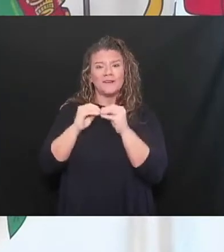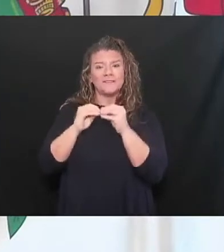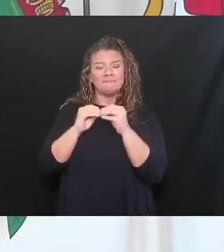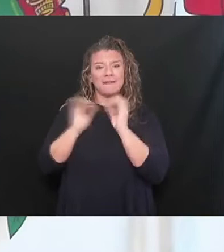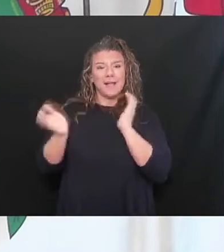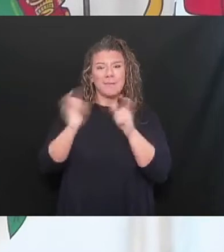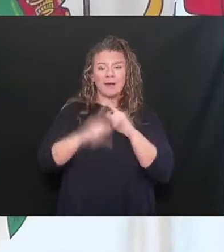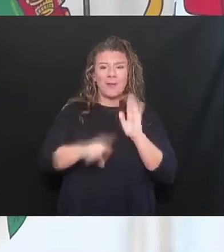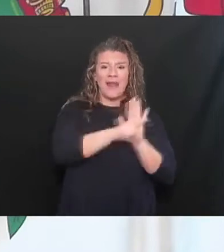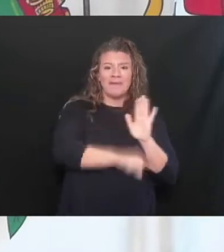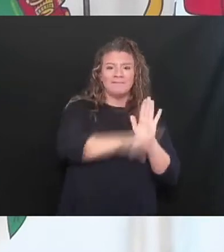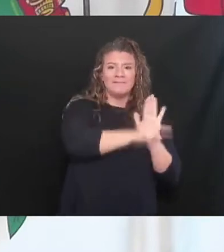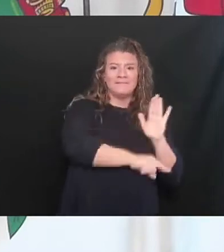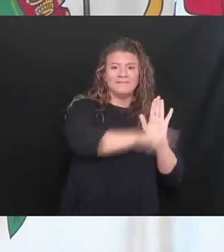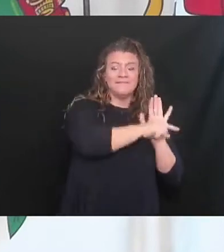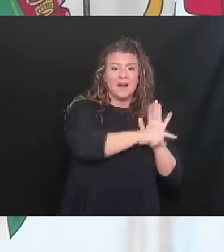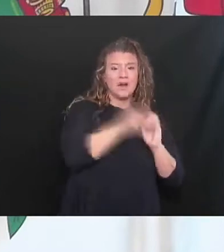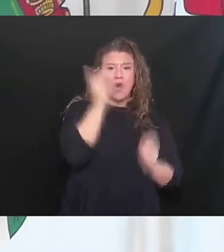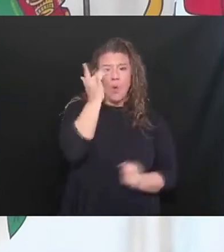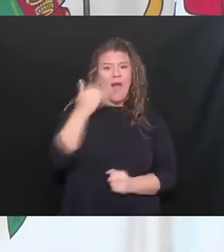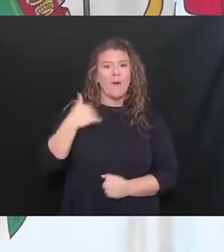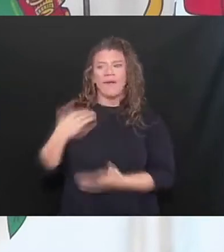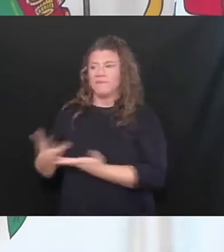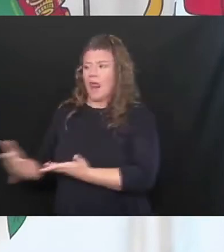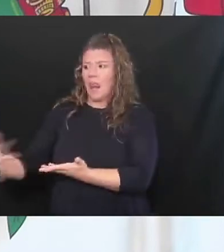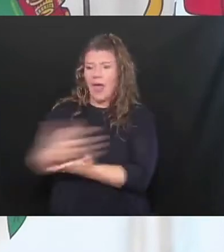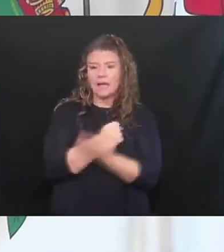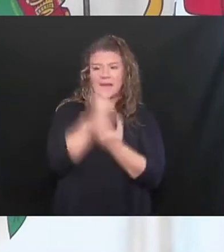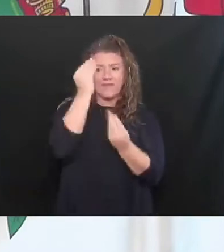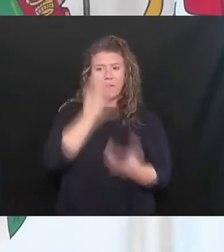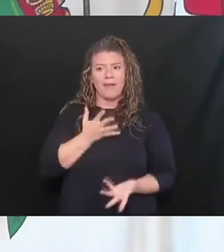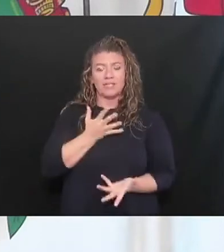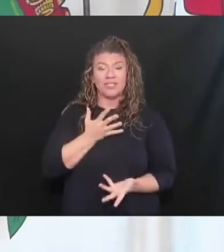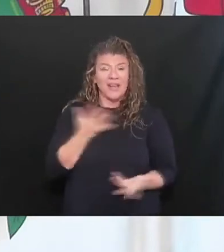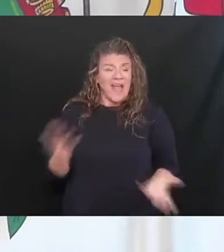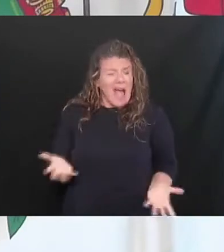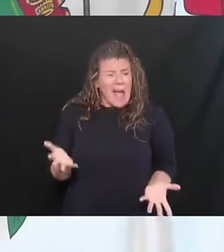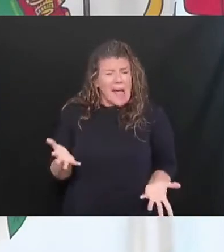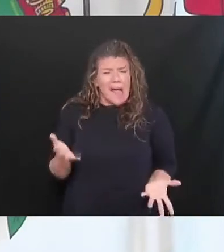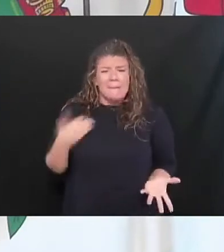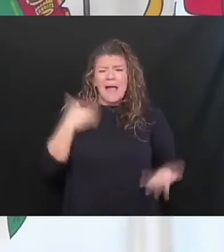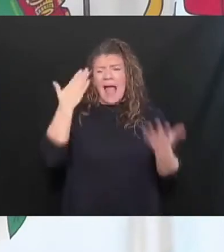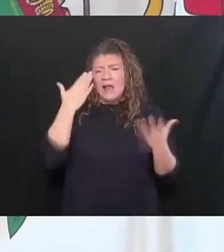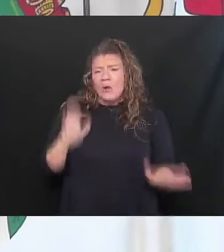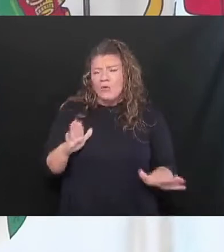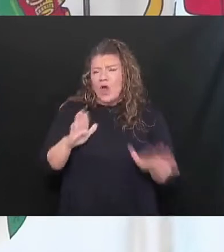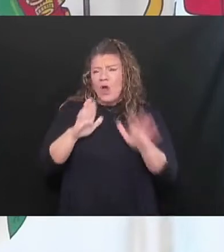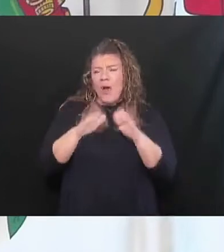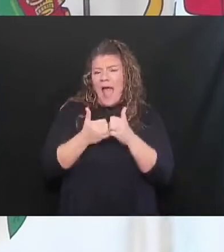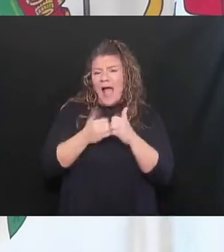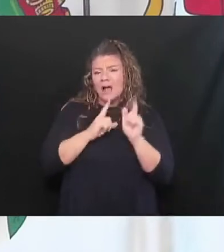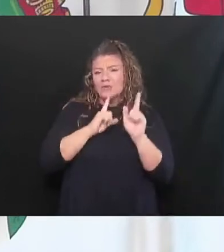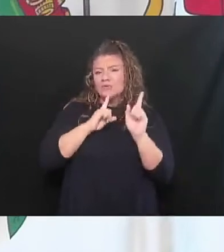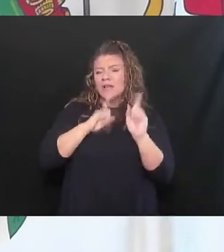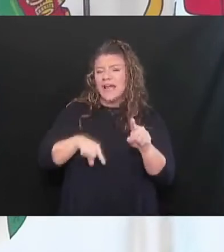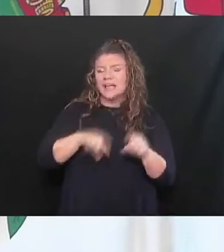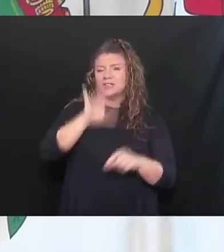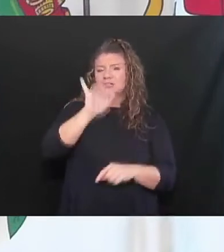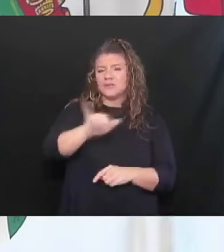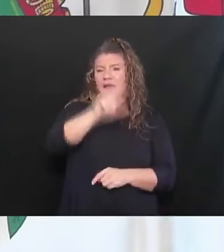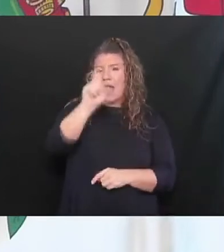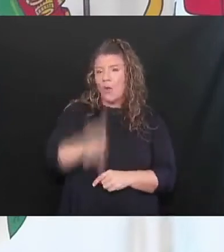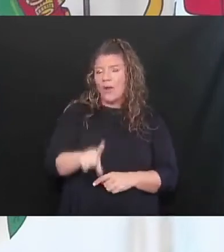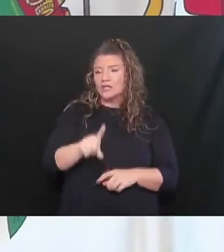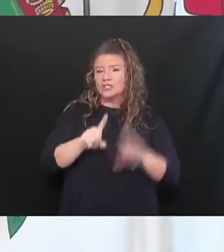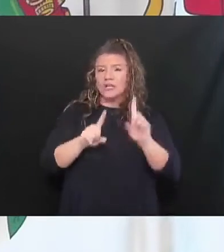more data. But I don't know how to answer it. I just don't know how to answer it except